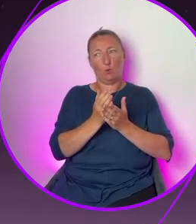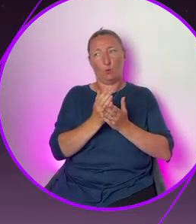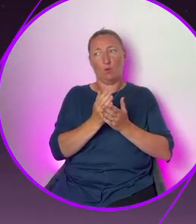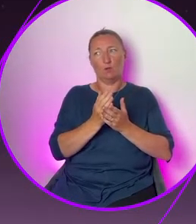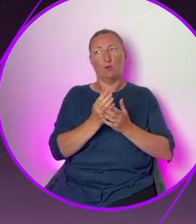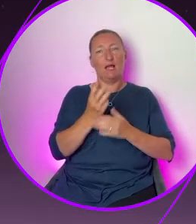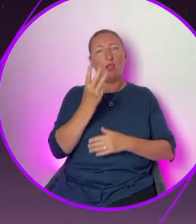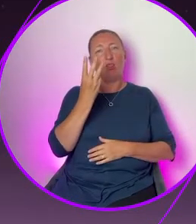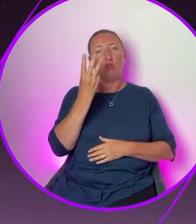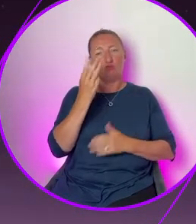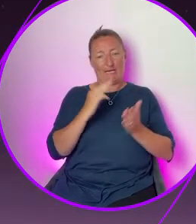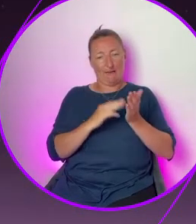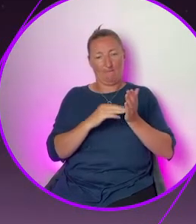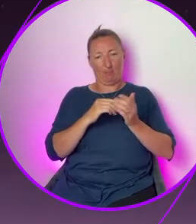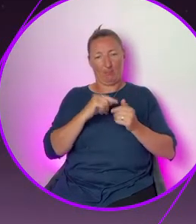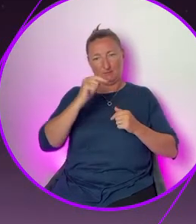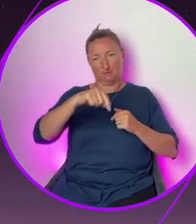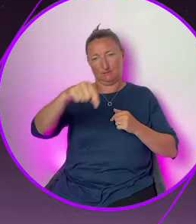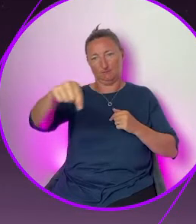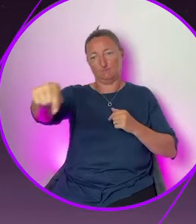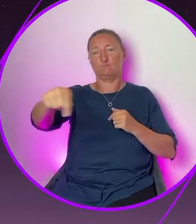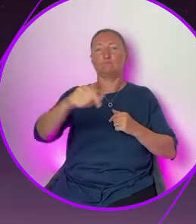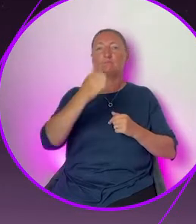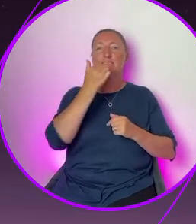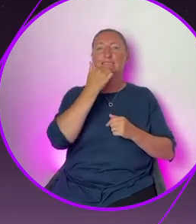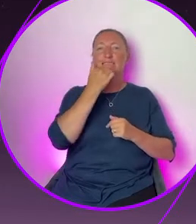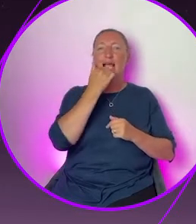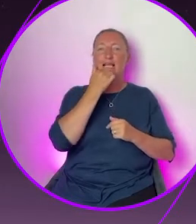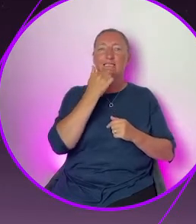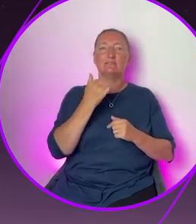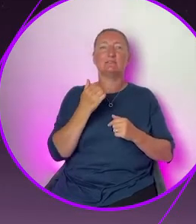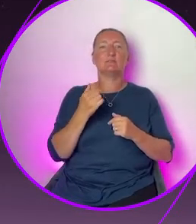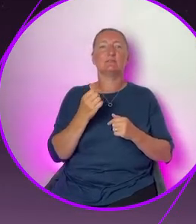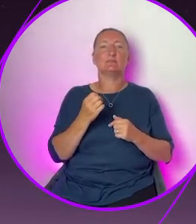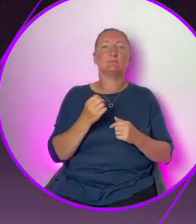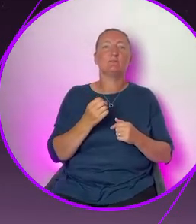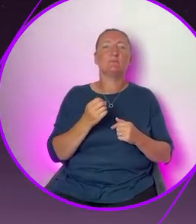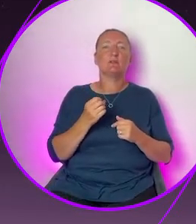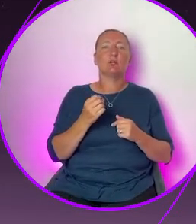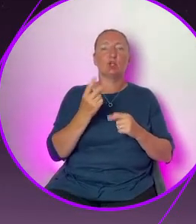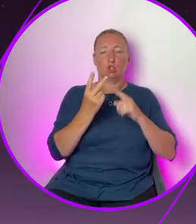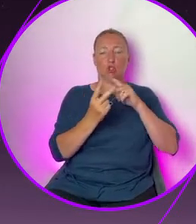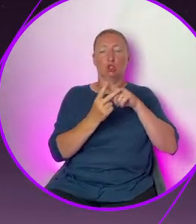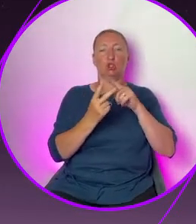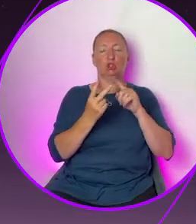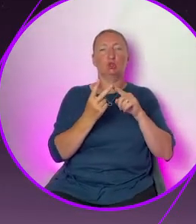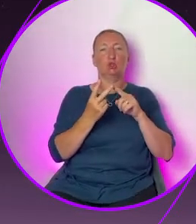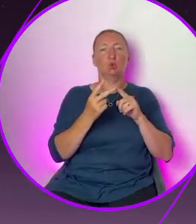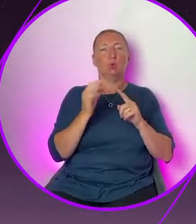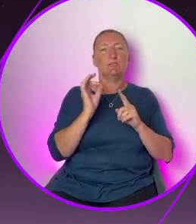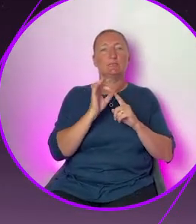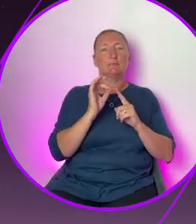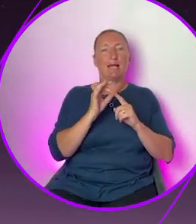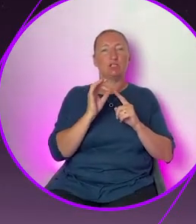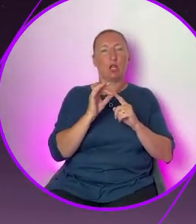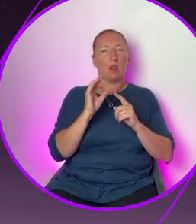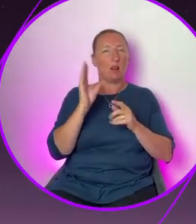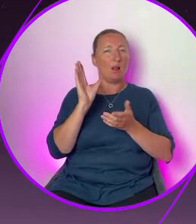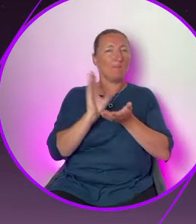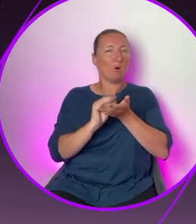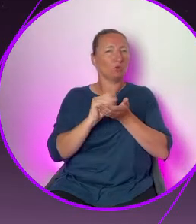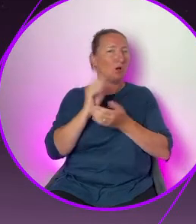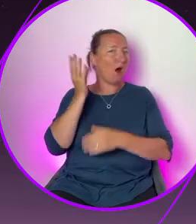the next 3 months. First of all, we have 2 special editions podcasts